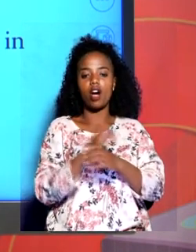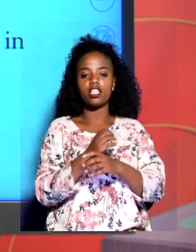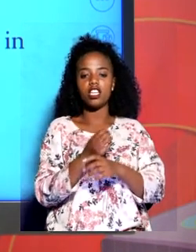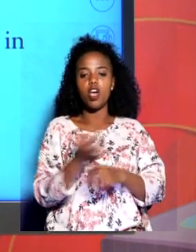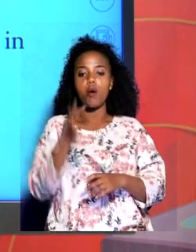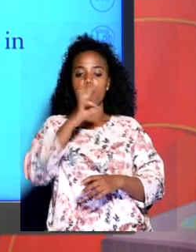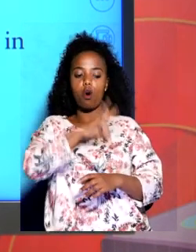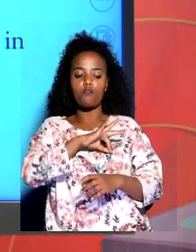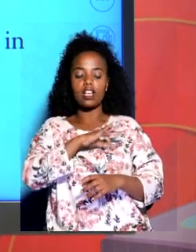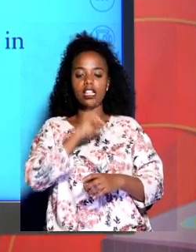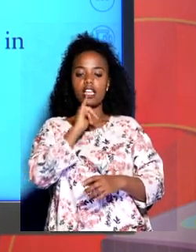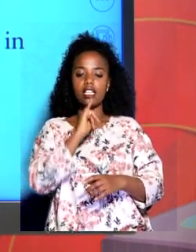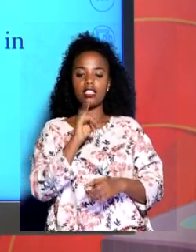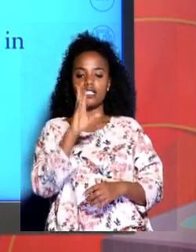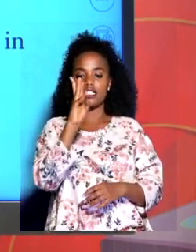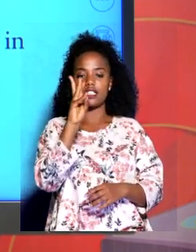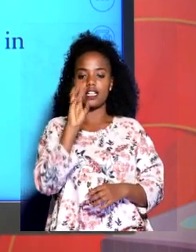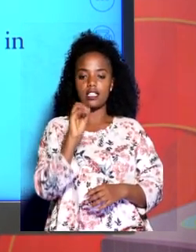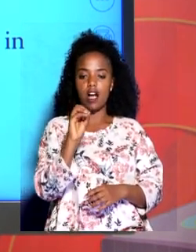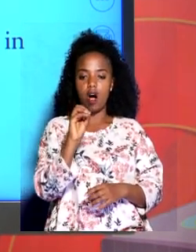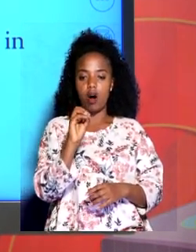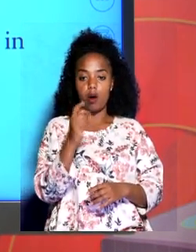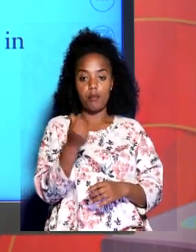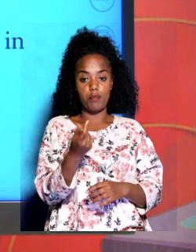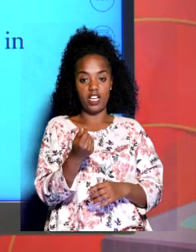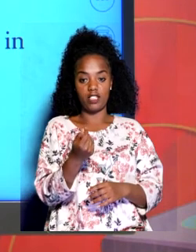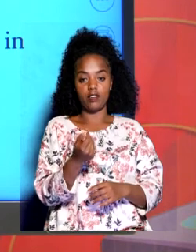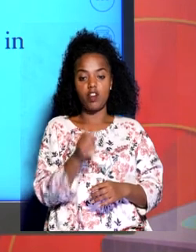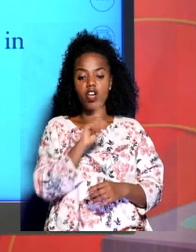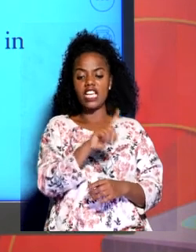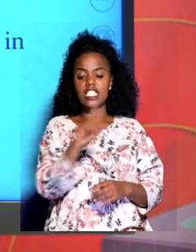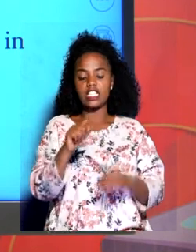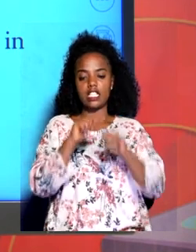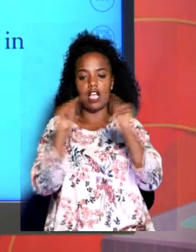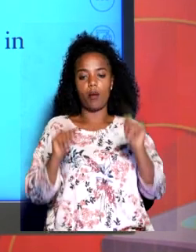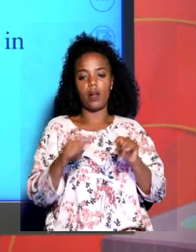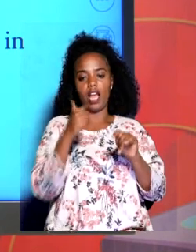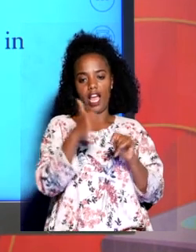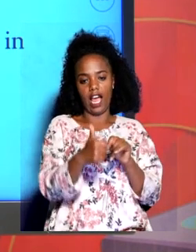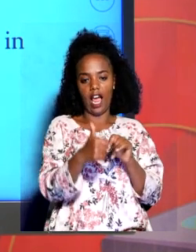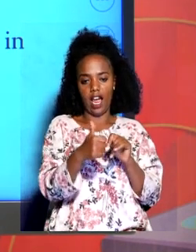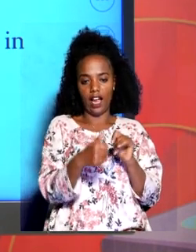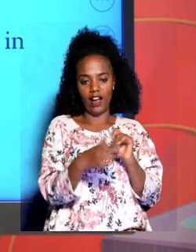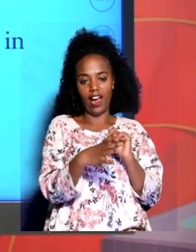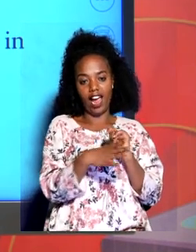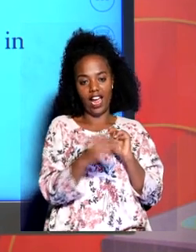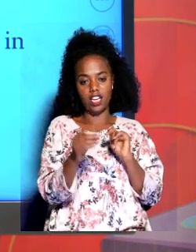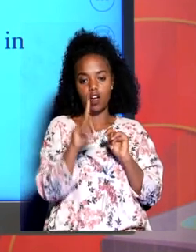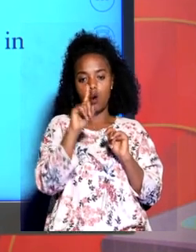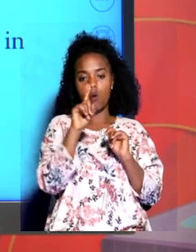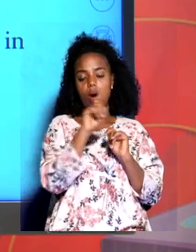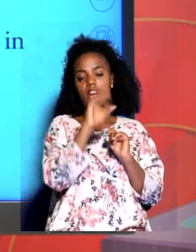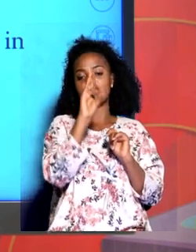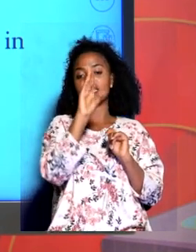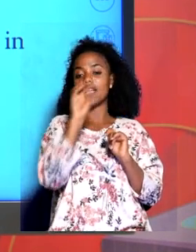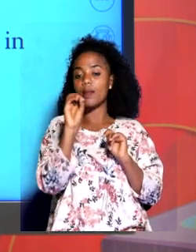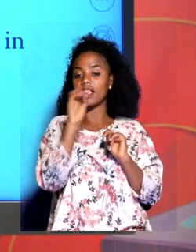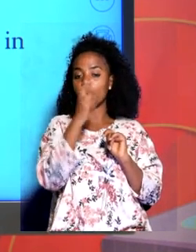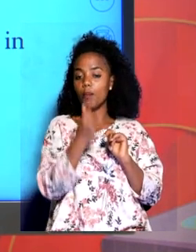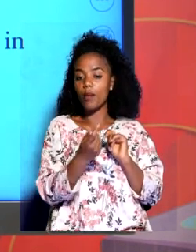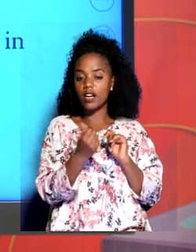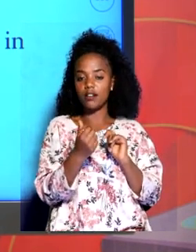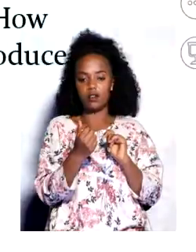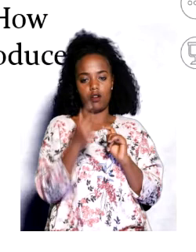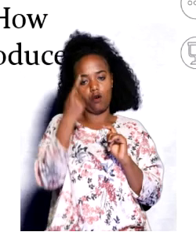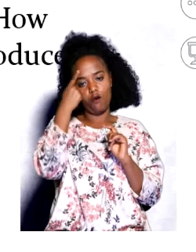its profit is this, 6 tables for each table A and 170 tables for